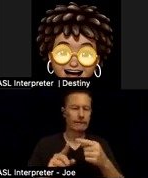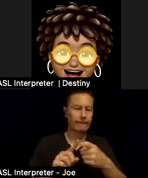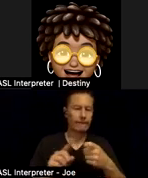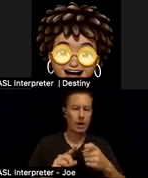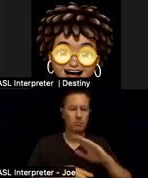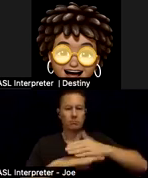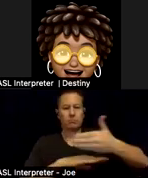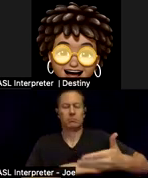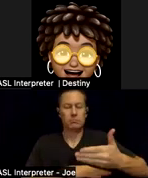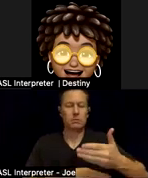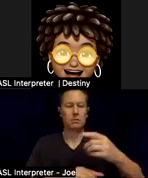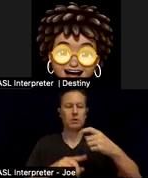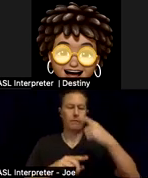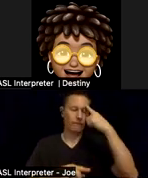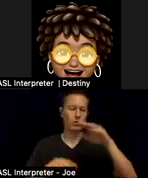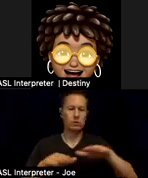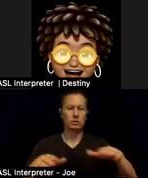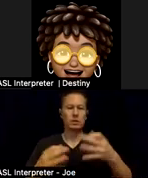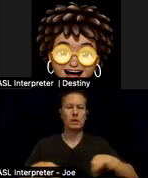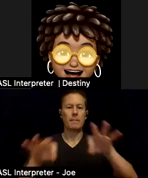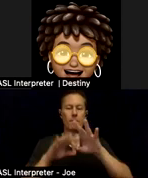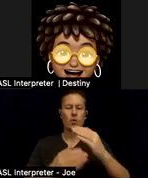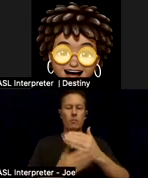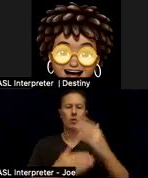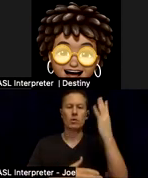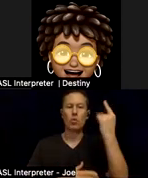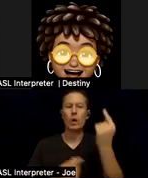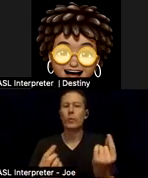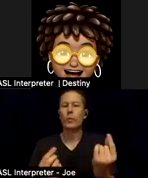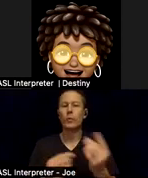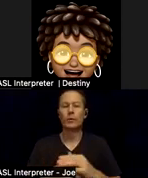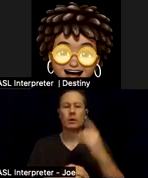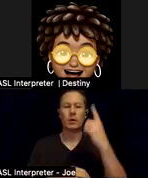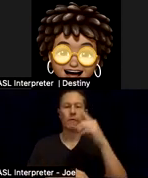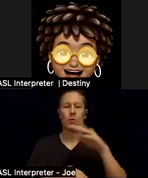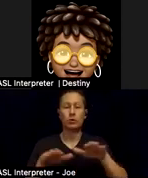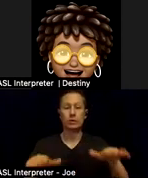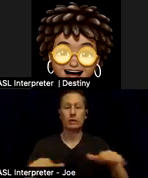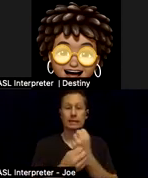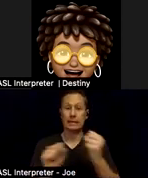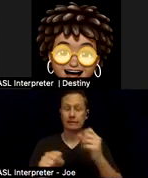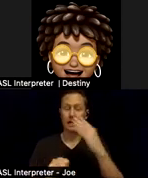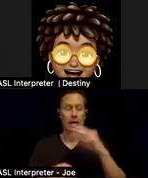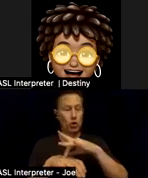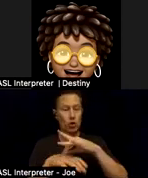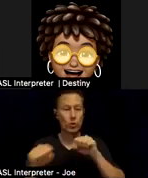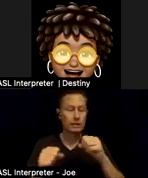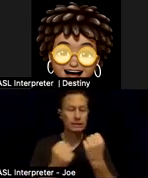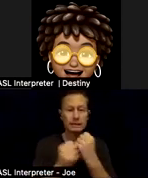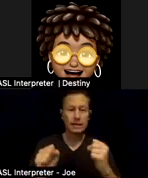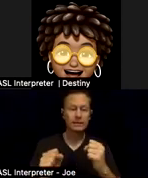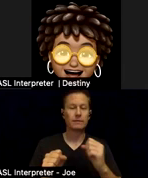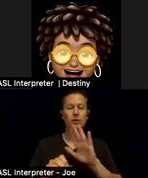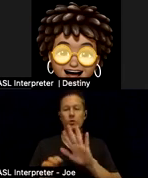furniture over is a very important aspect. It's why we do this, is for not only child safety, but earthquake safety, and to keep your family and your